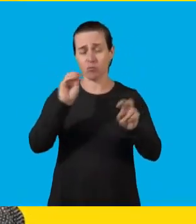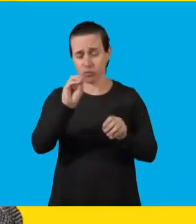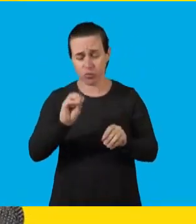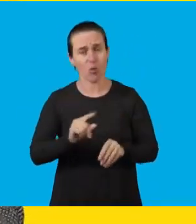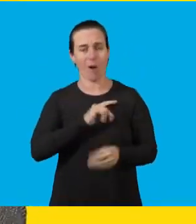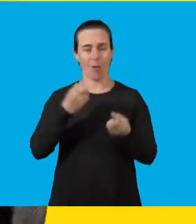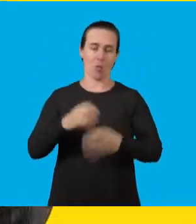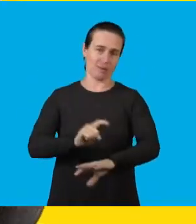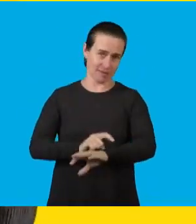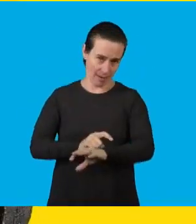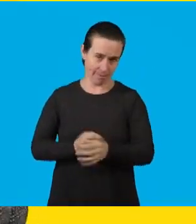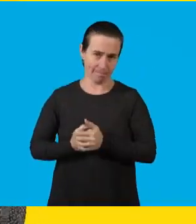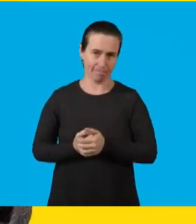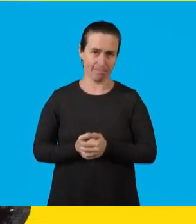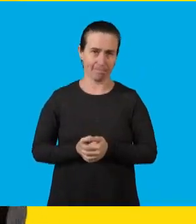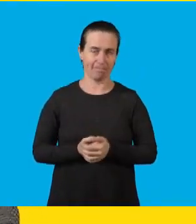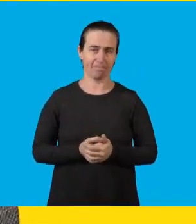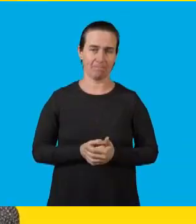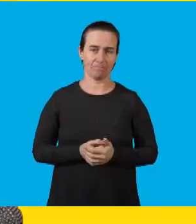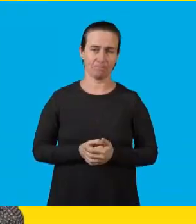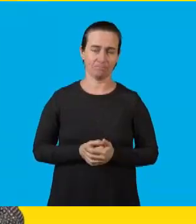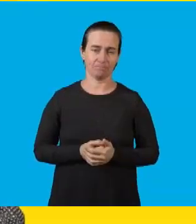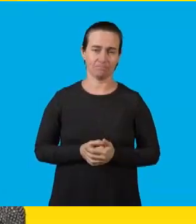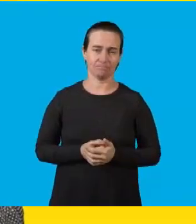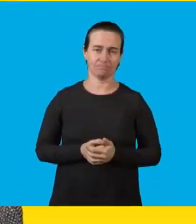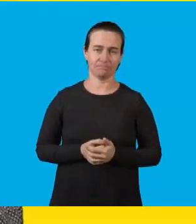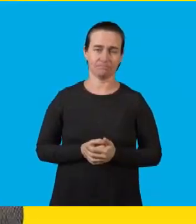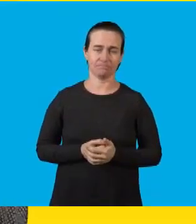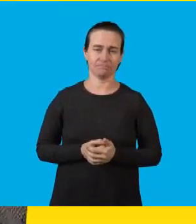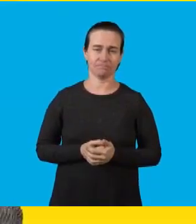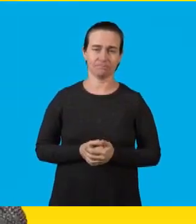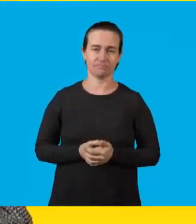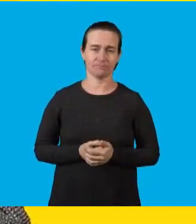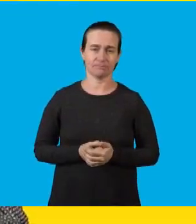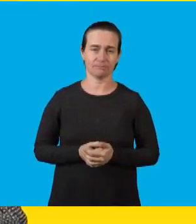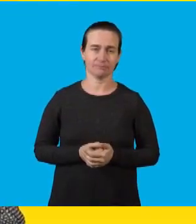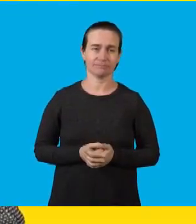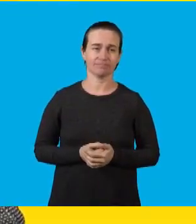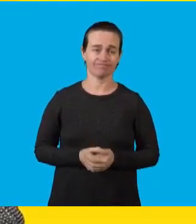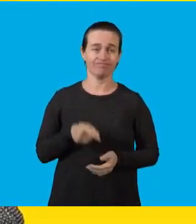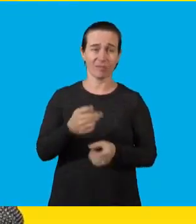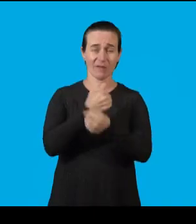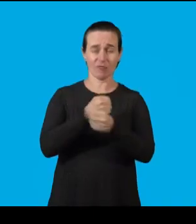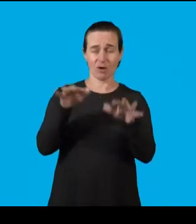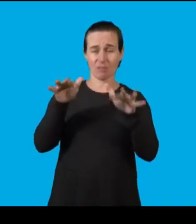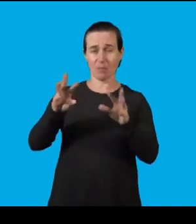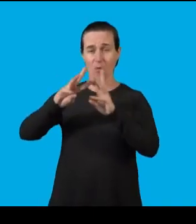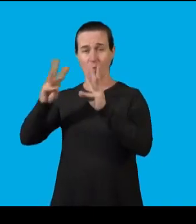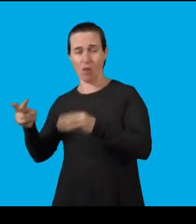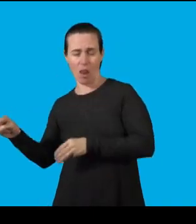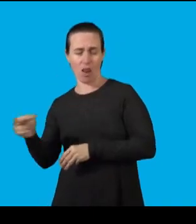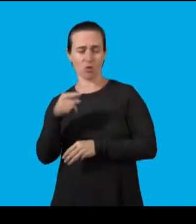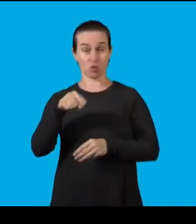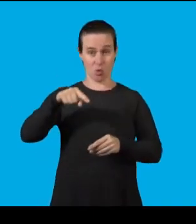because you'll be wasting your time and also you will not be answering the question. So, the source reads, the free peoples of the